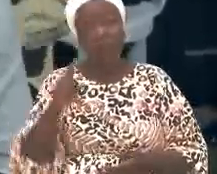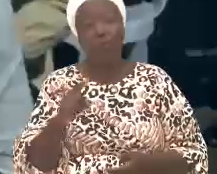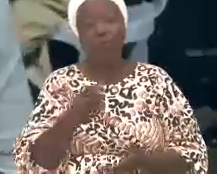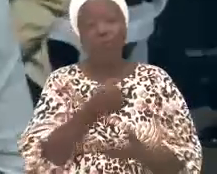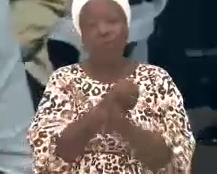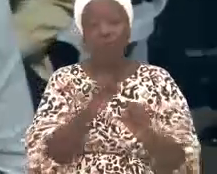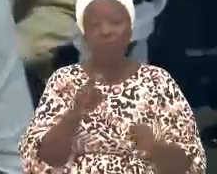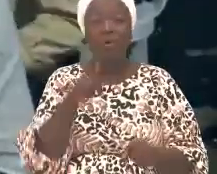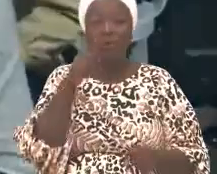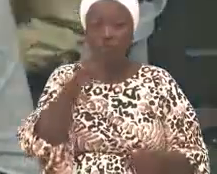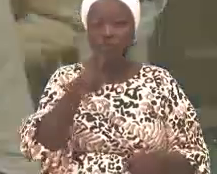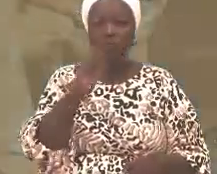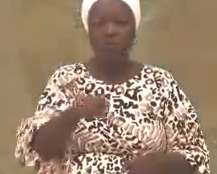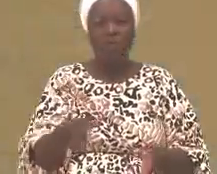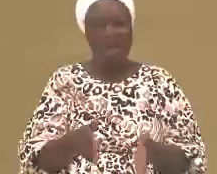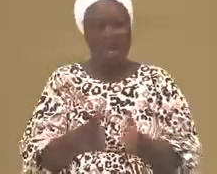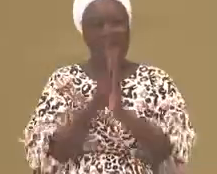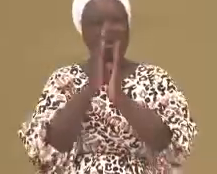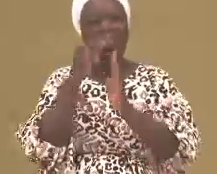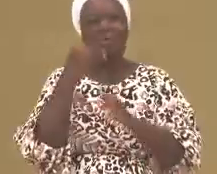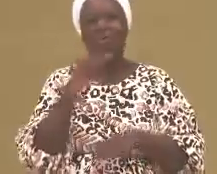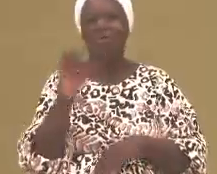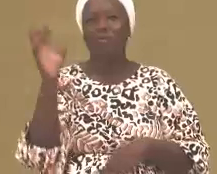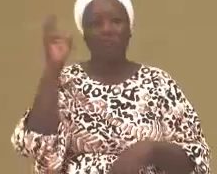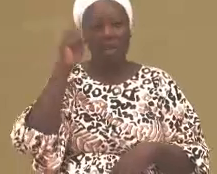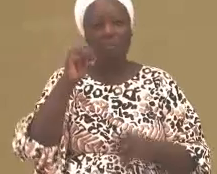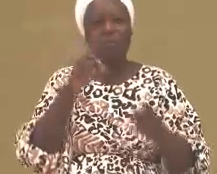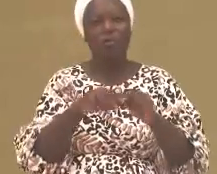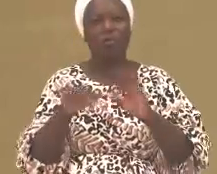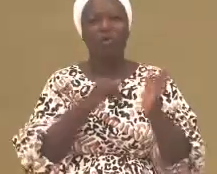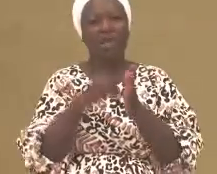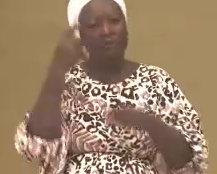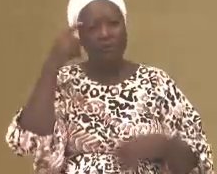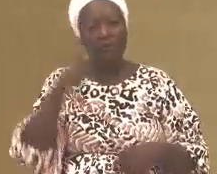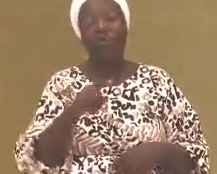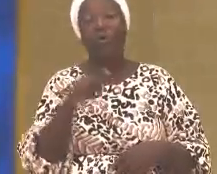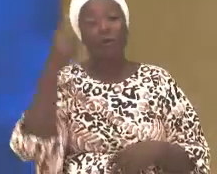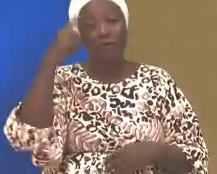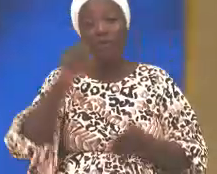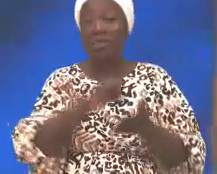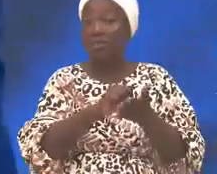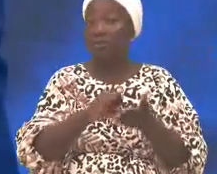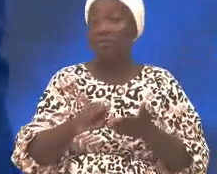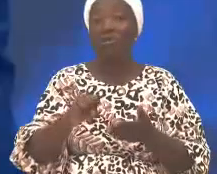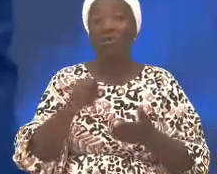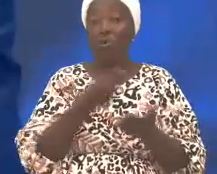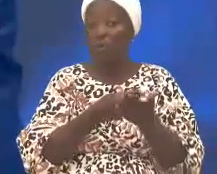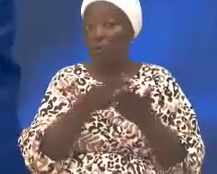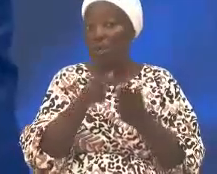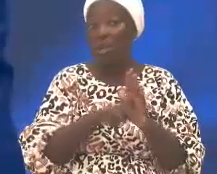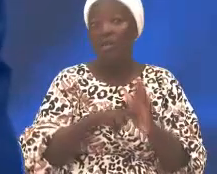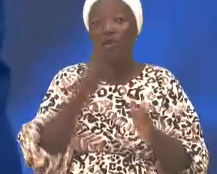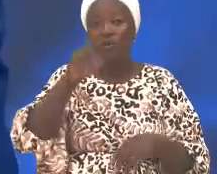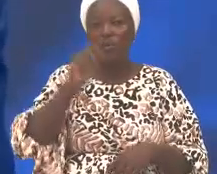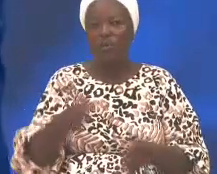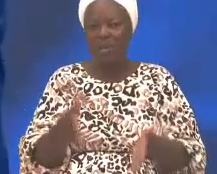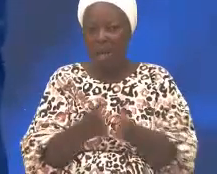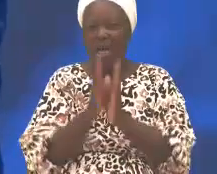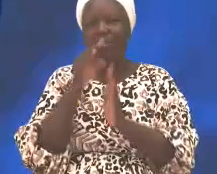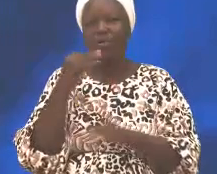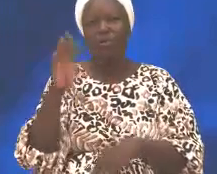must inquire of him to do that for you. For sanctification, holiness, you must inquire of